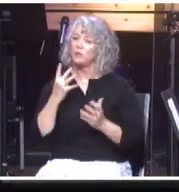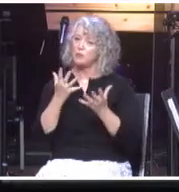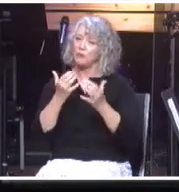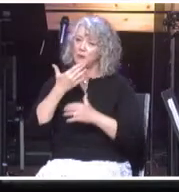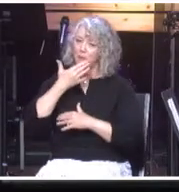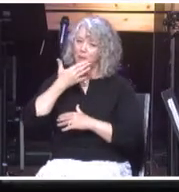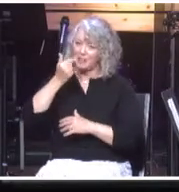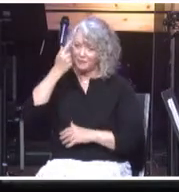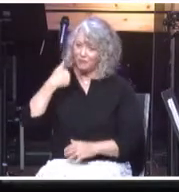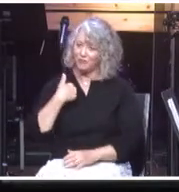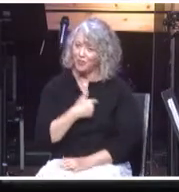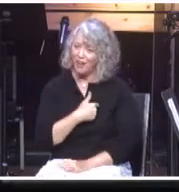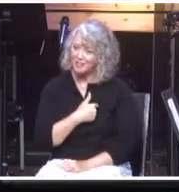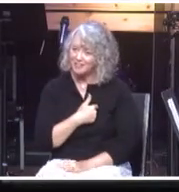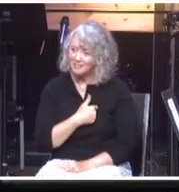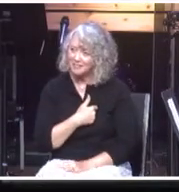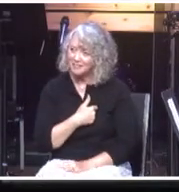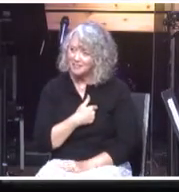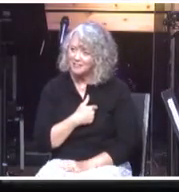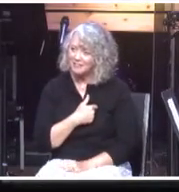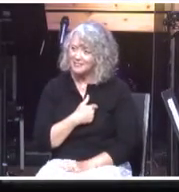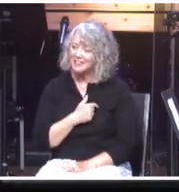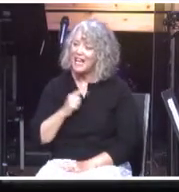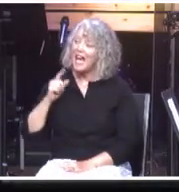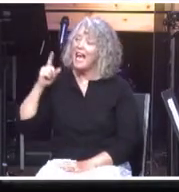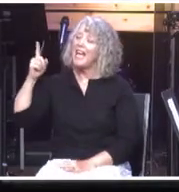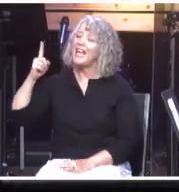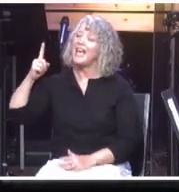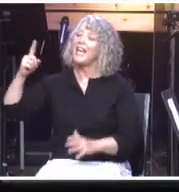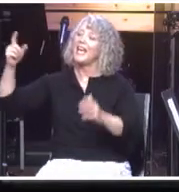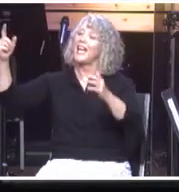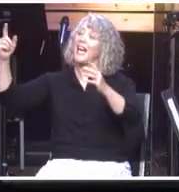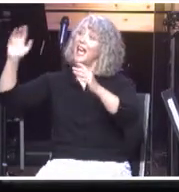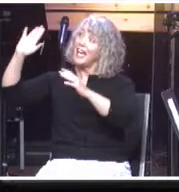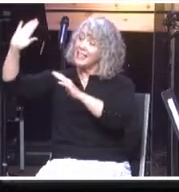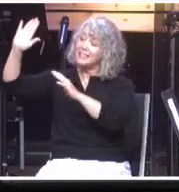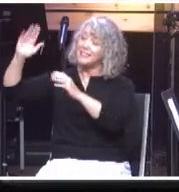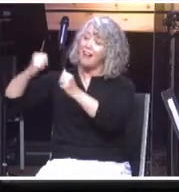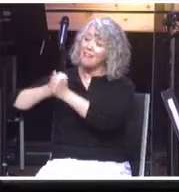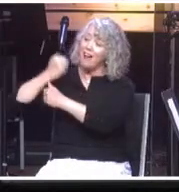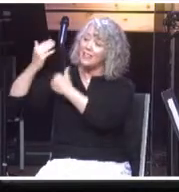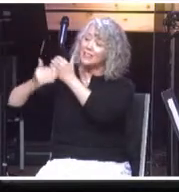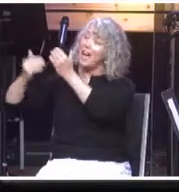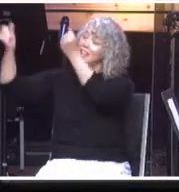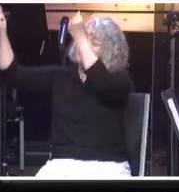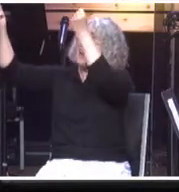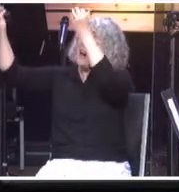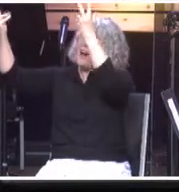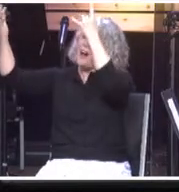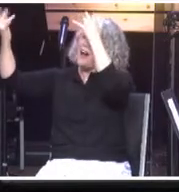heart as he showers us with this loving kindness.